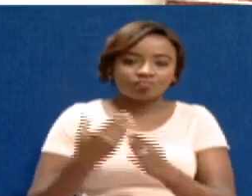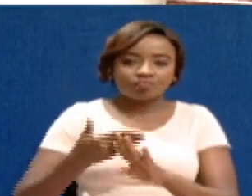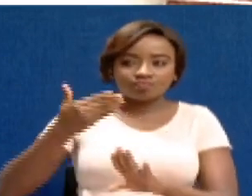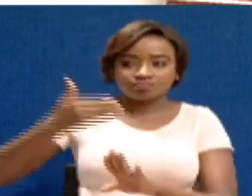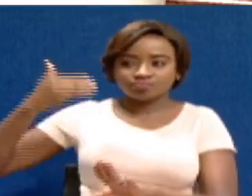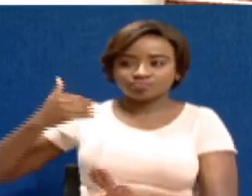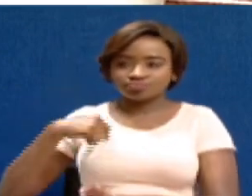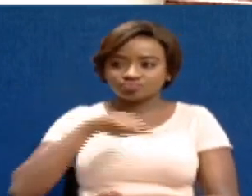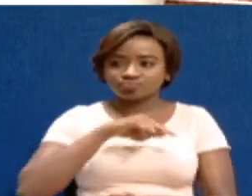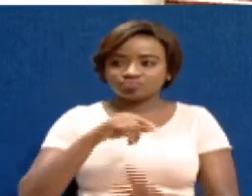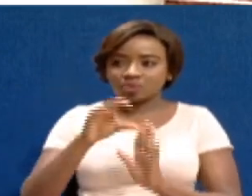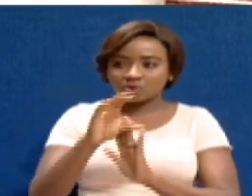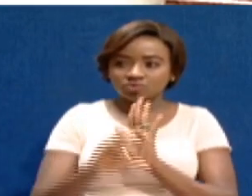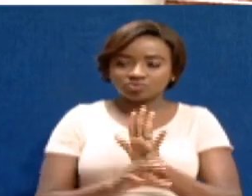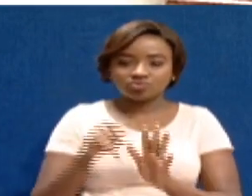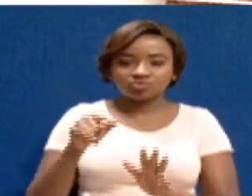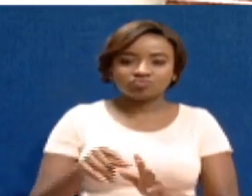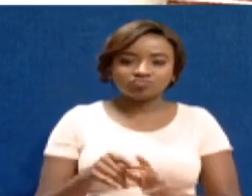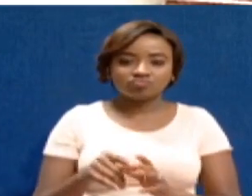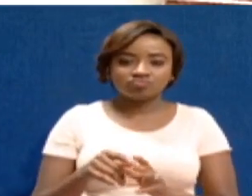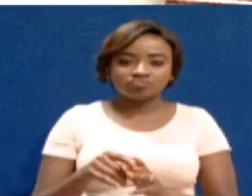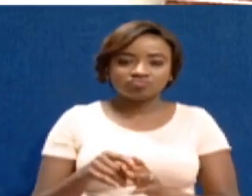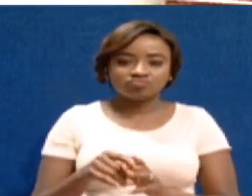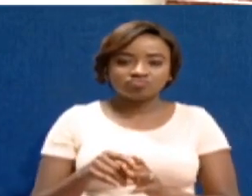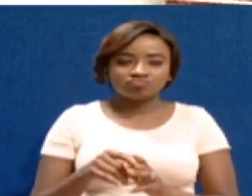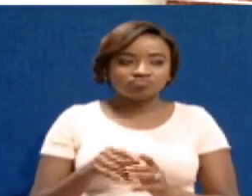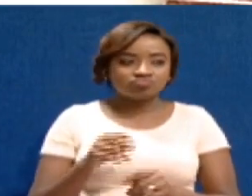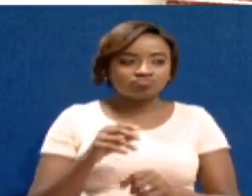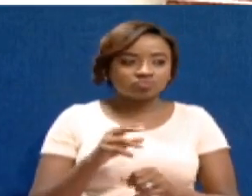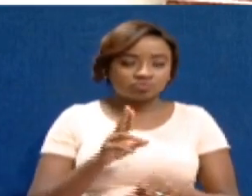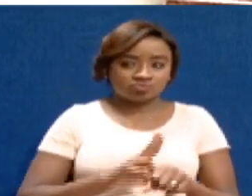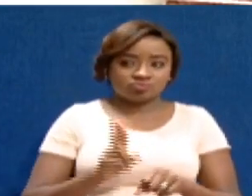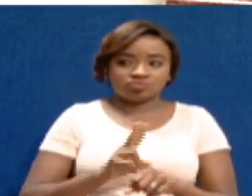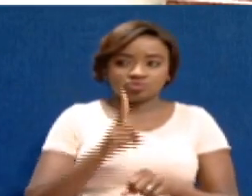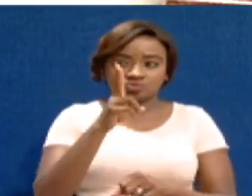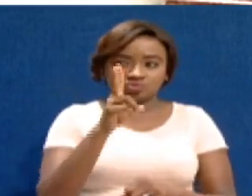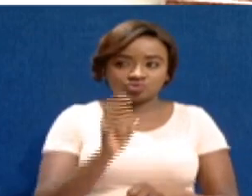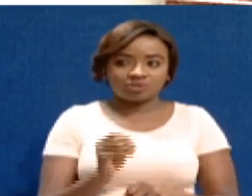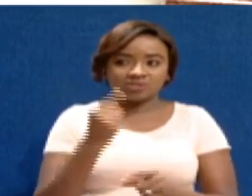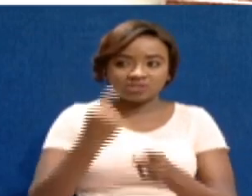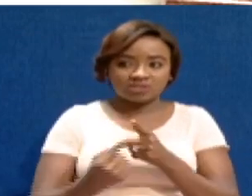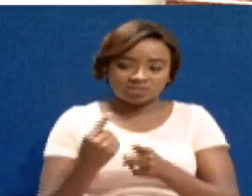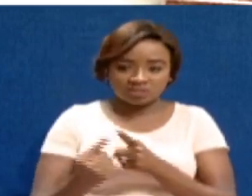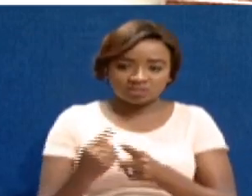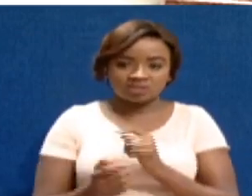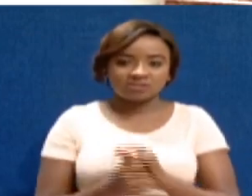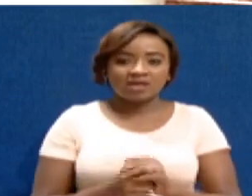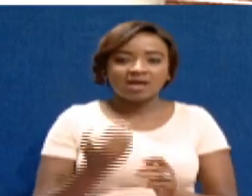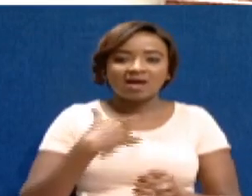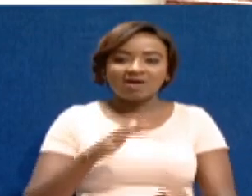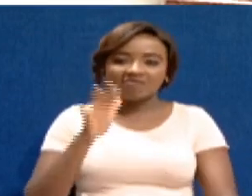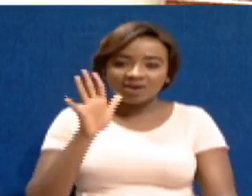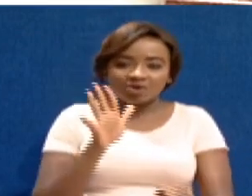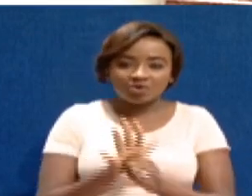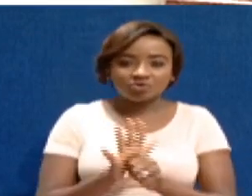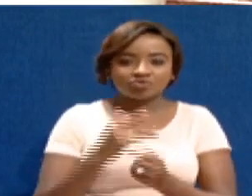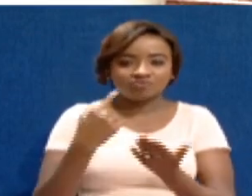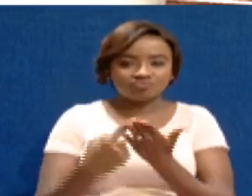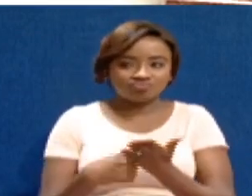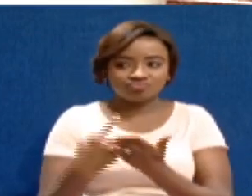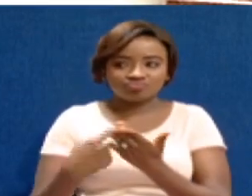constitution took 20 years. And it took lots of deliberations. It started from location level, where